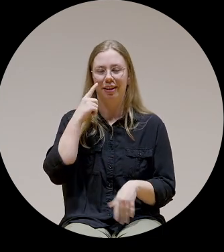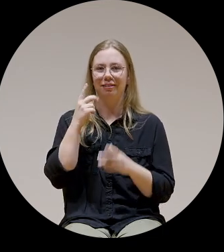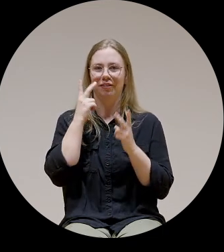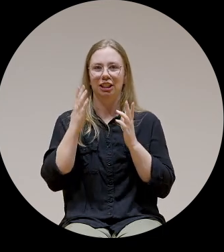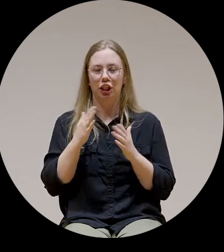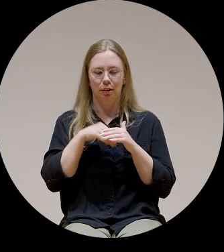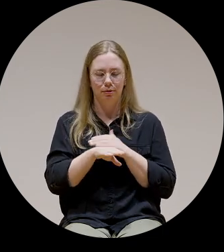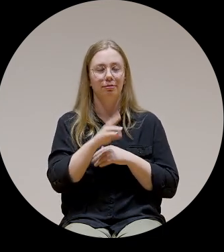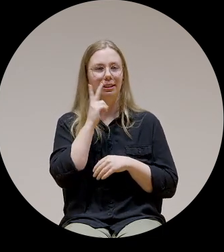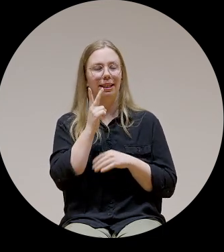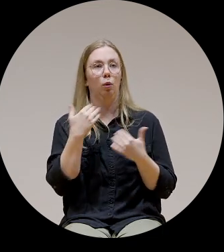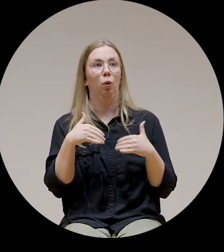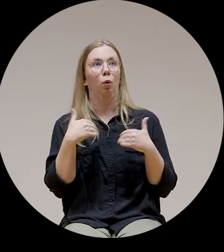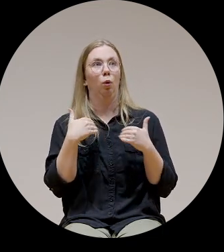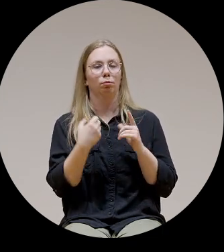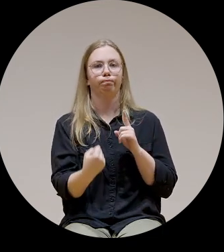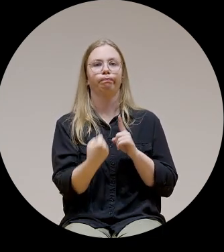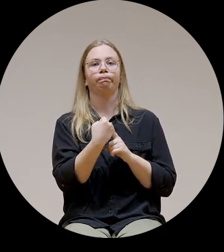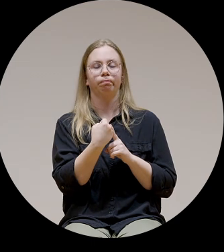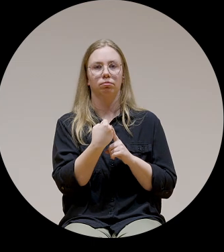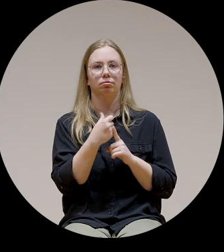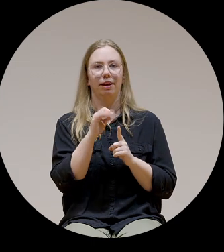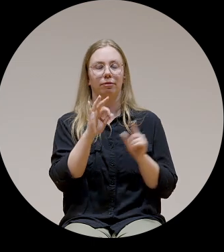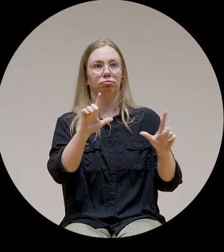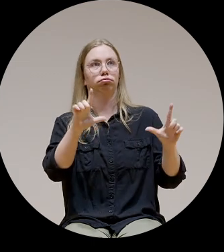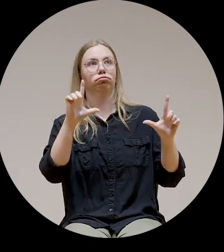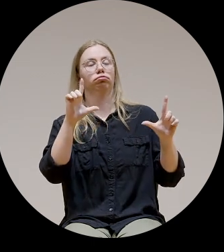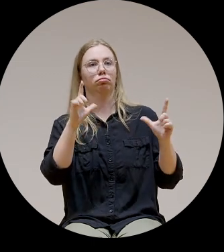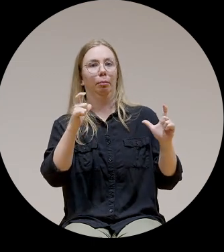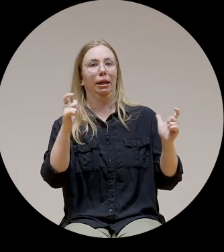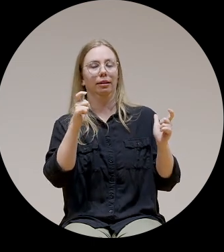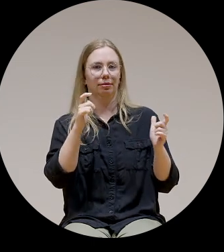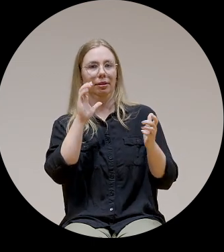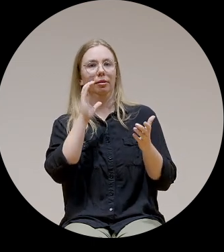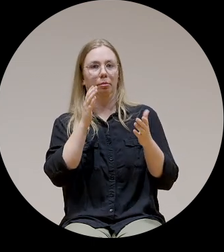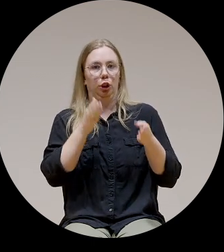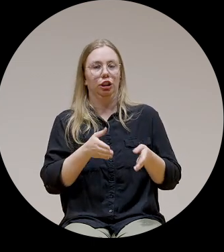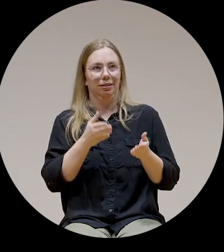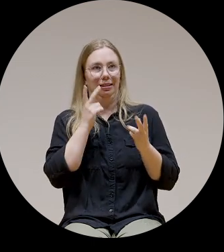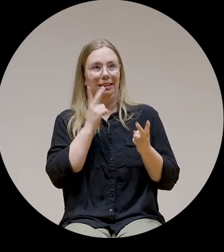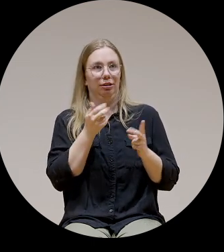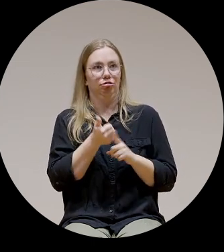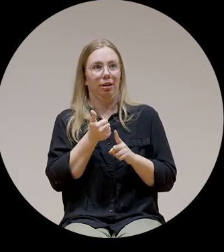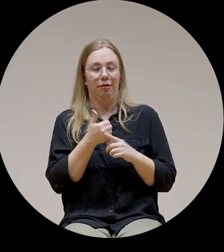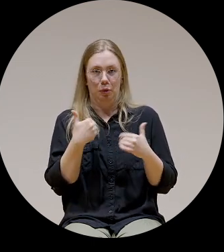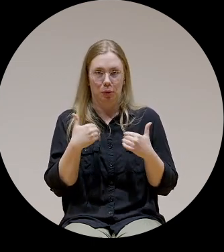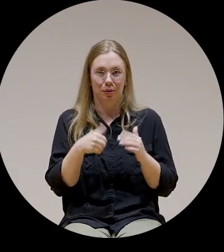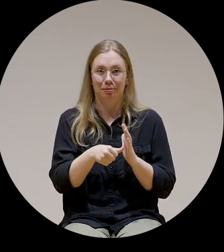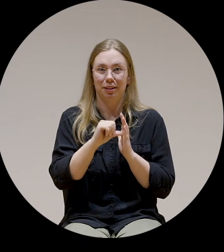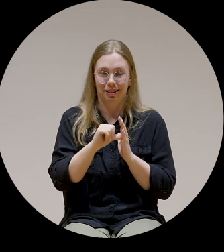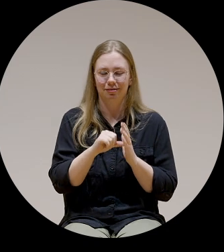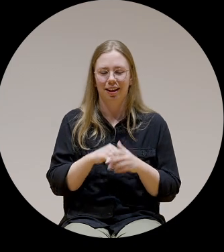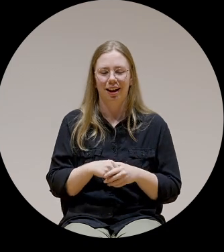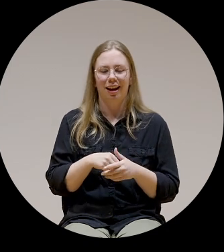visitor a lot of good to see it up close in person because you can't quite tell from this projection. But it's a